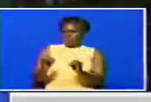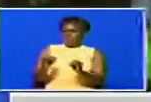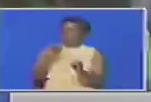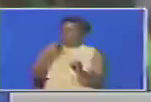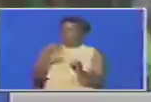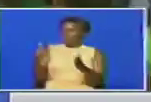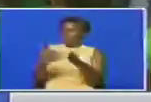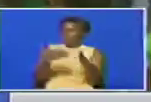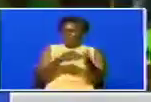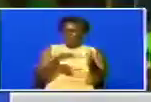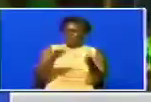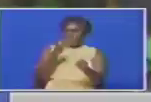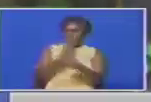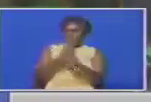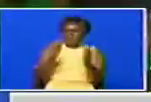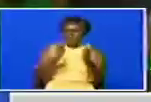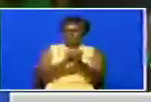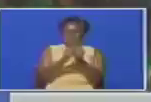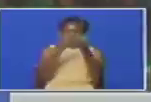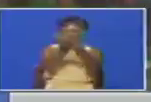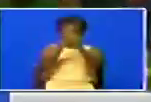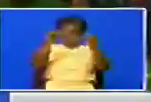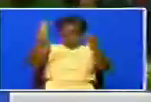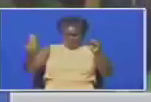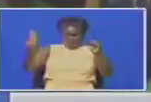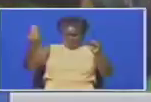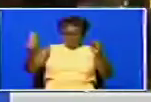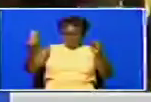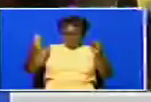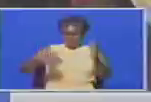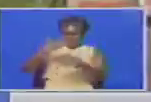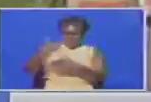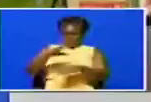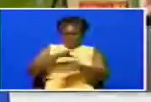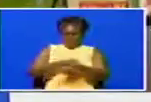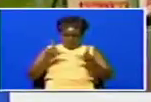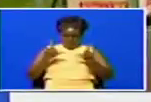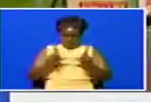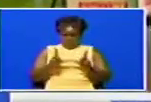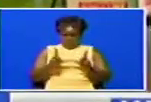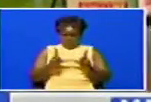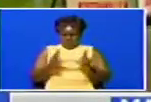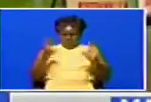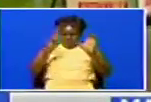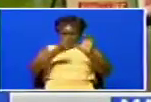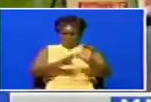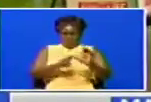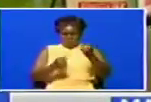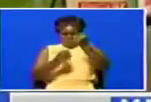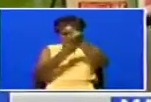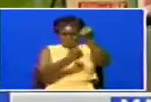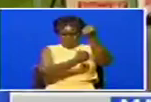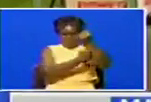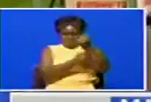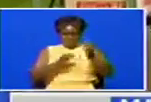hinder him from working with President Uhuru Kenyatta. Immediately after receiving his certificate, Wainaina joined his supporters